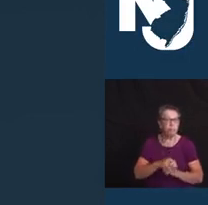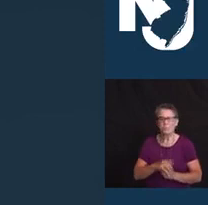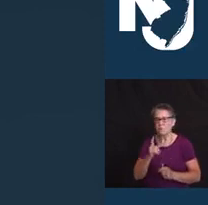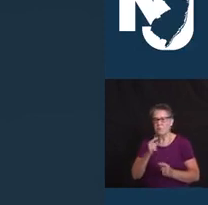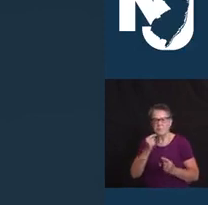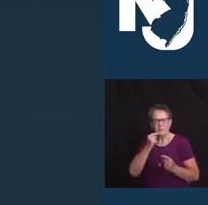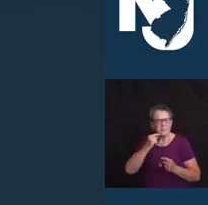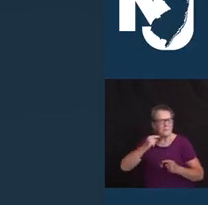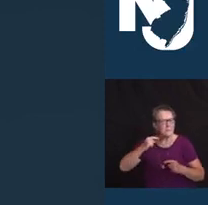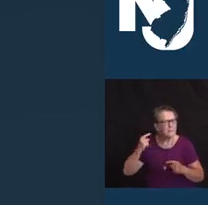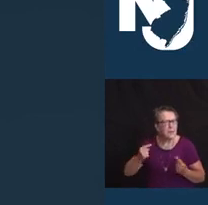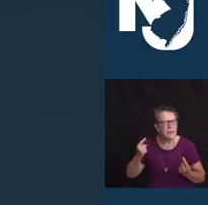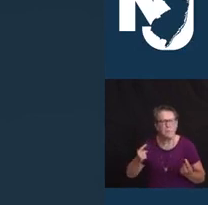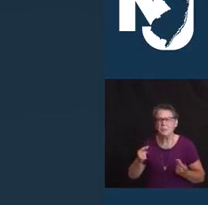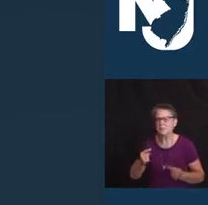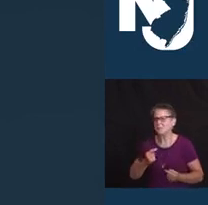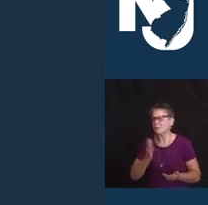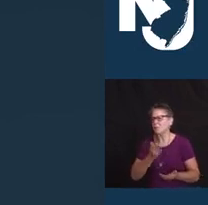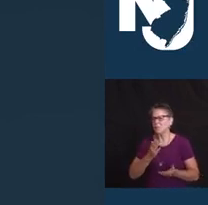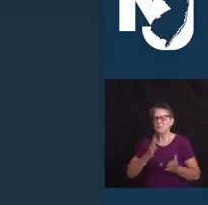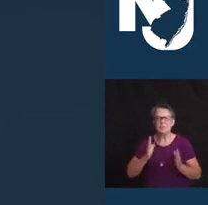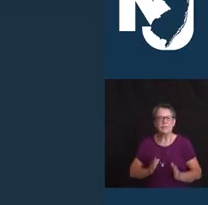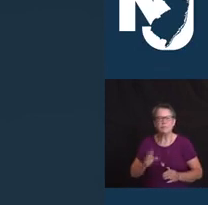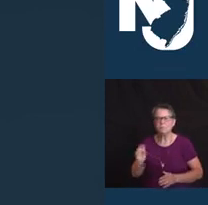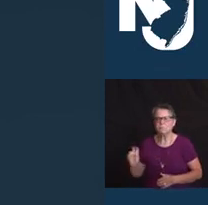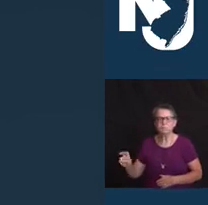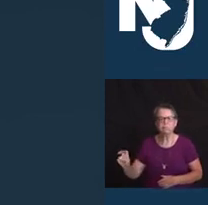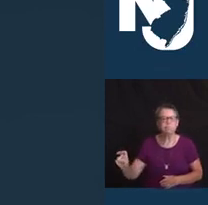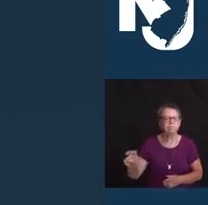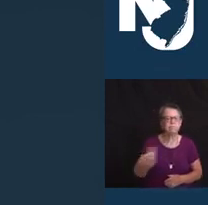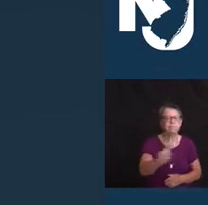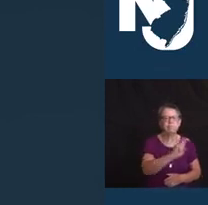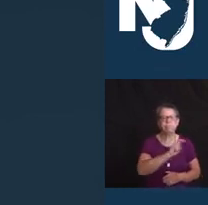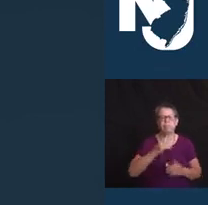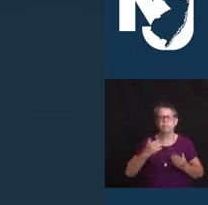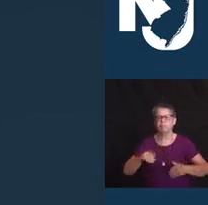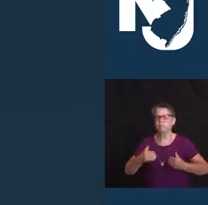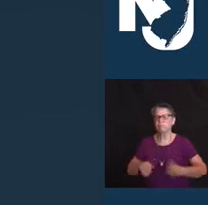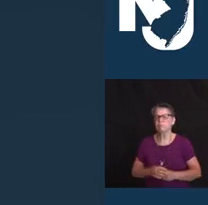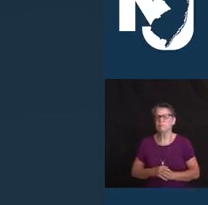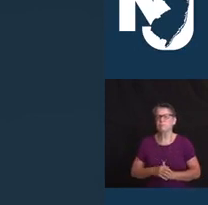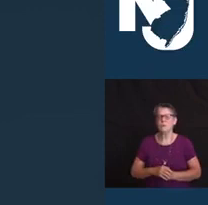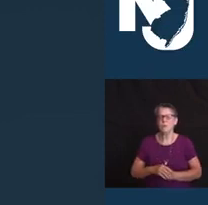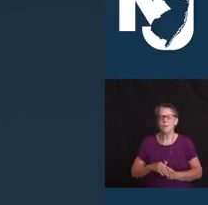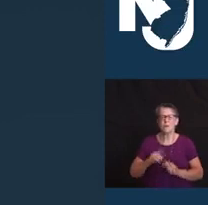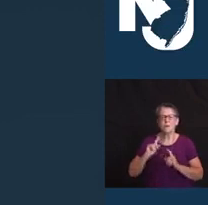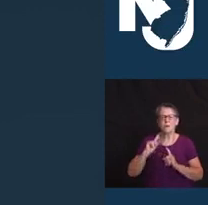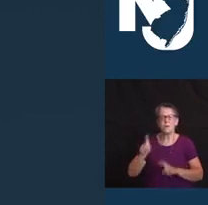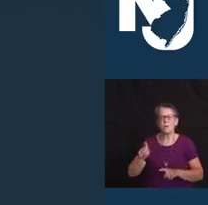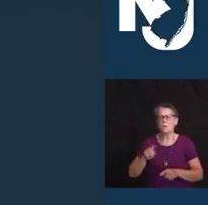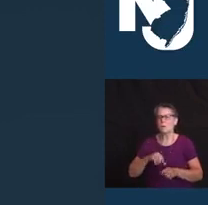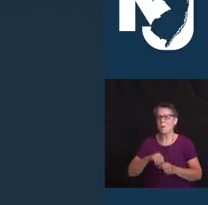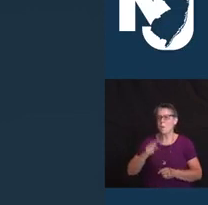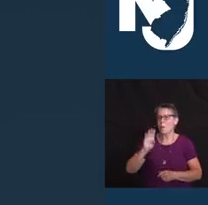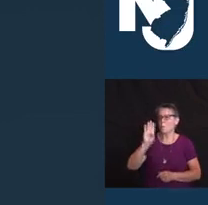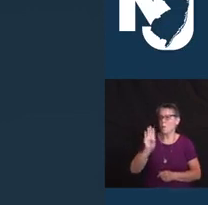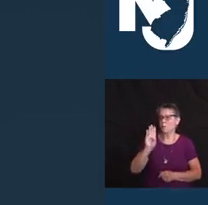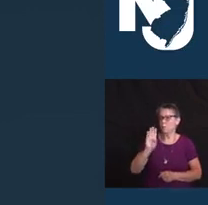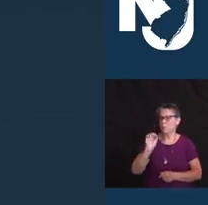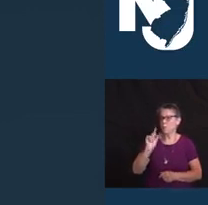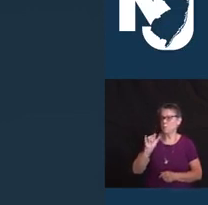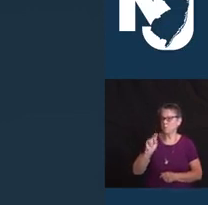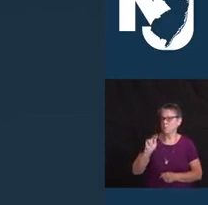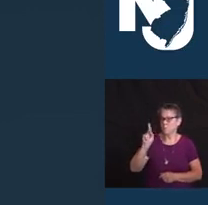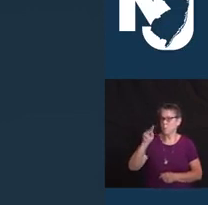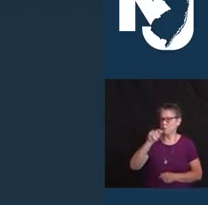of his band. Sal took time to attend Boston's prestigious, world-renowned Berklee College of Music and